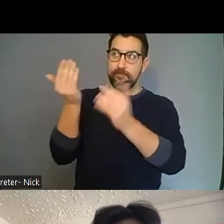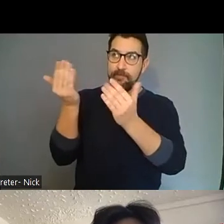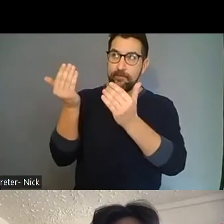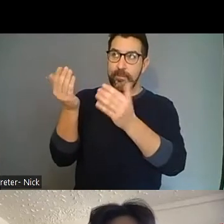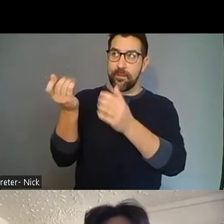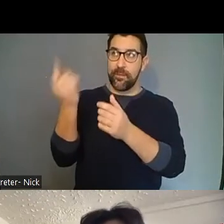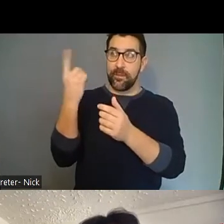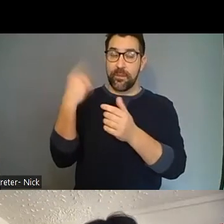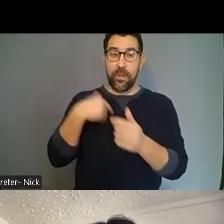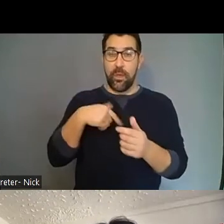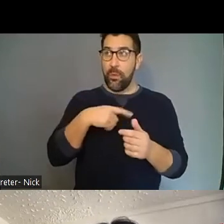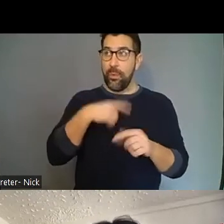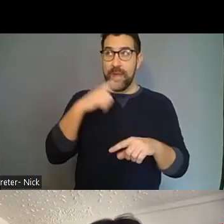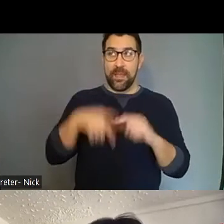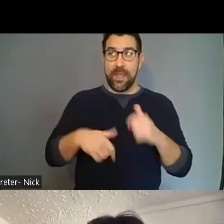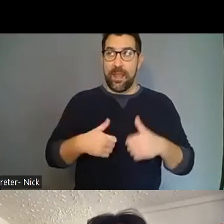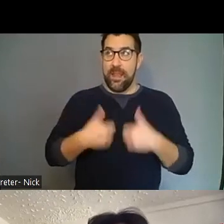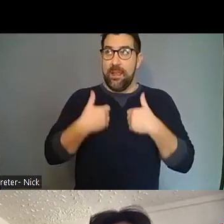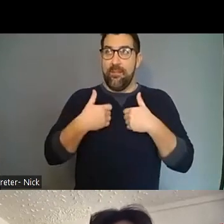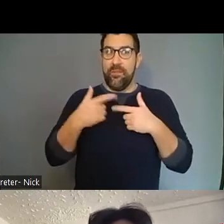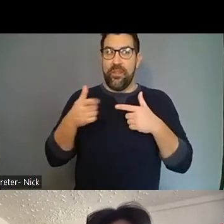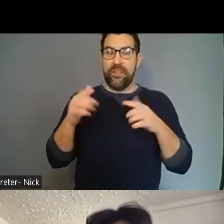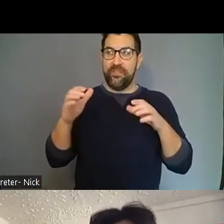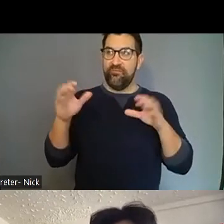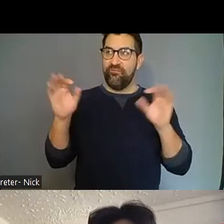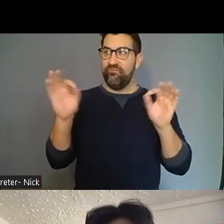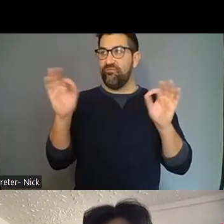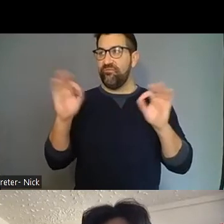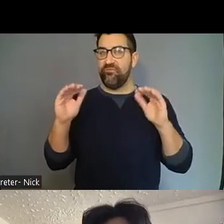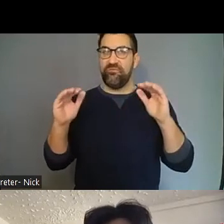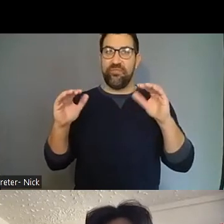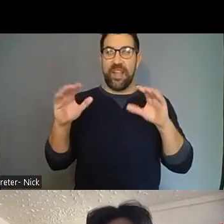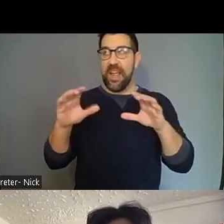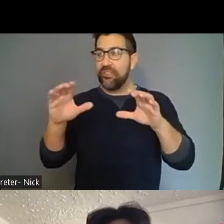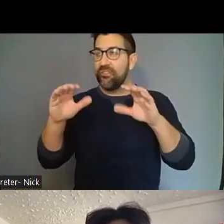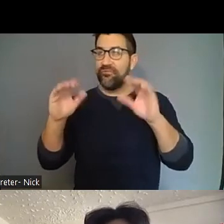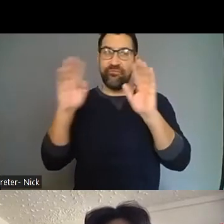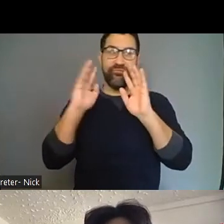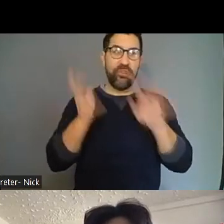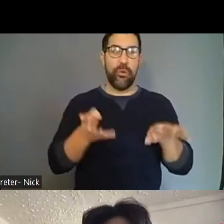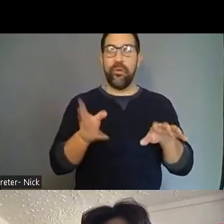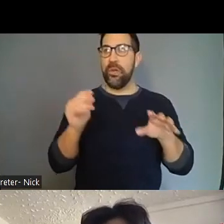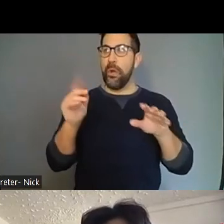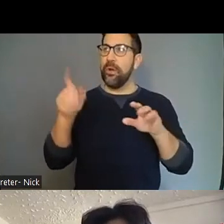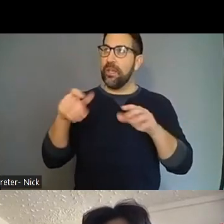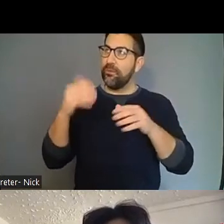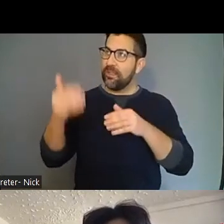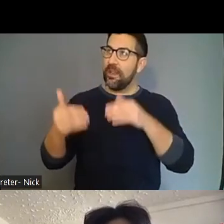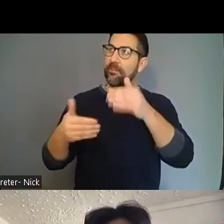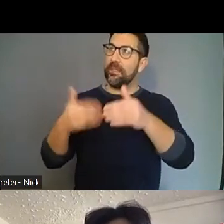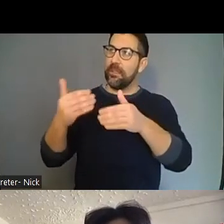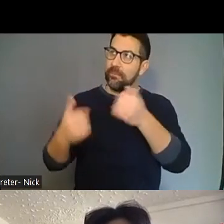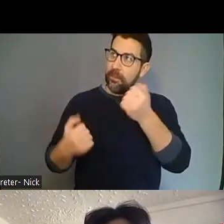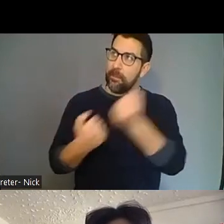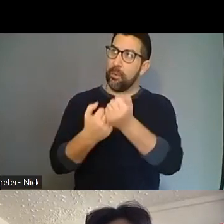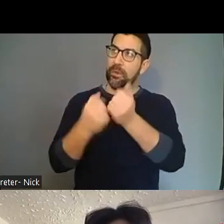we cannot live with this inaction. They need to take concrete steps to support their students and